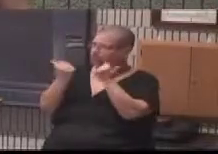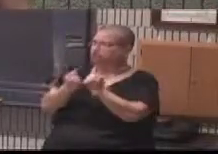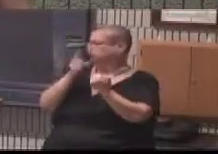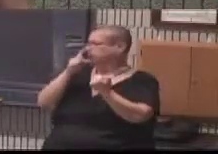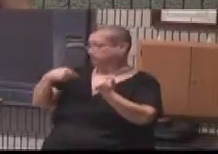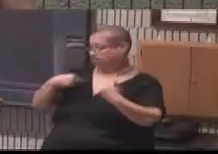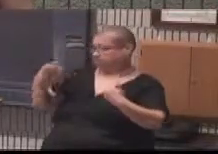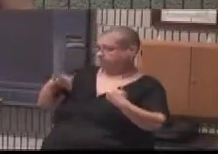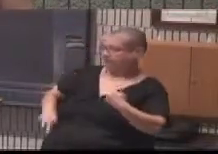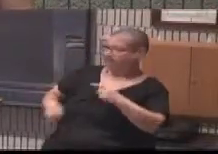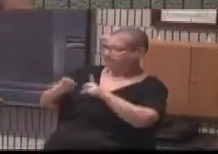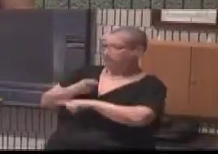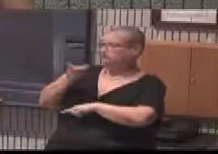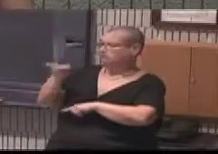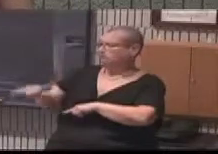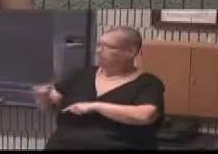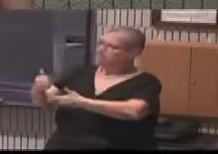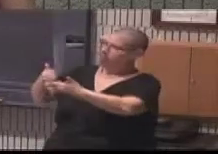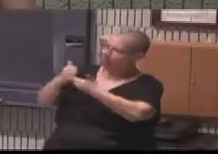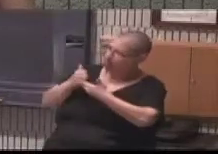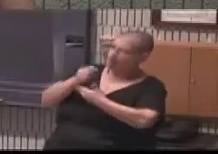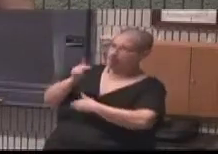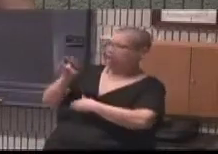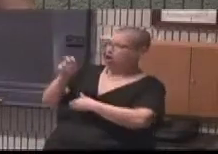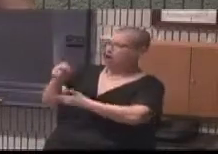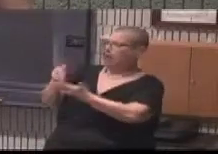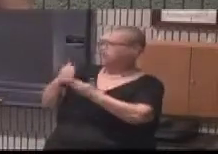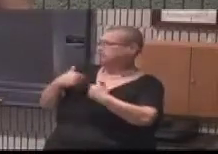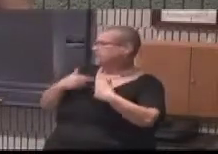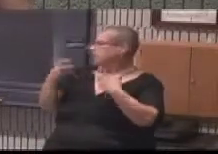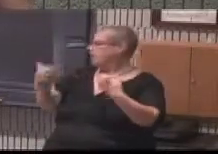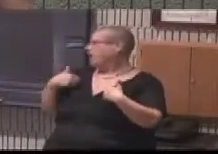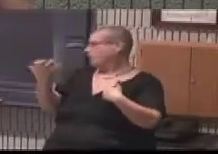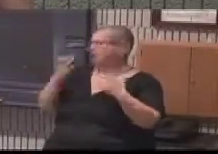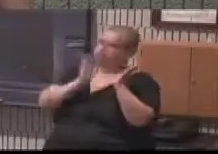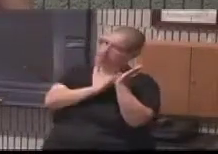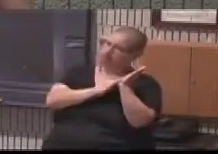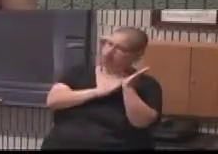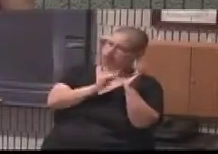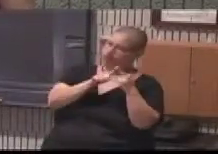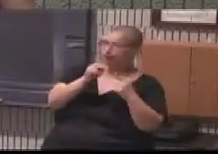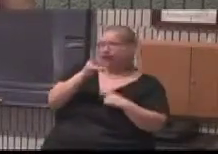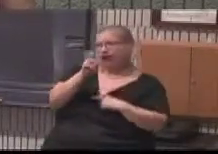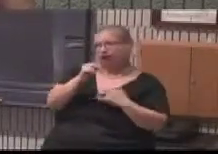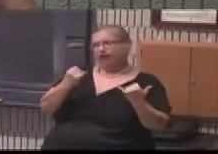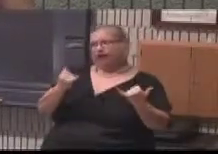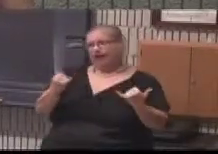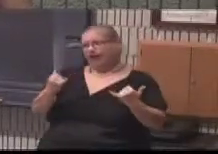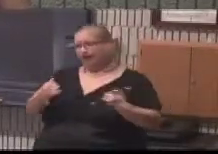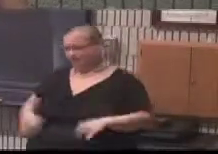tremendously. Certainly Karen's been a big, big help. I'd like to just give kudos to Karen, because